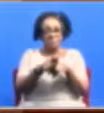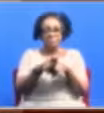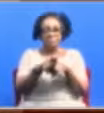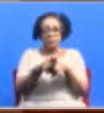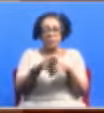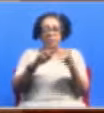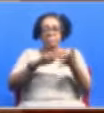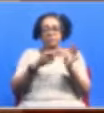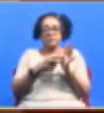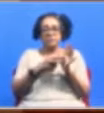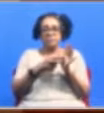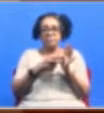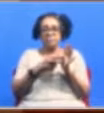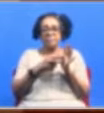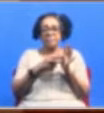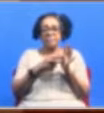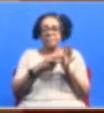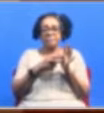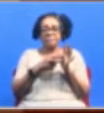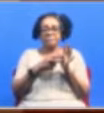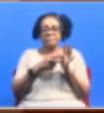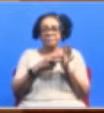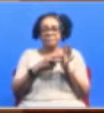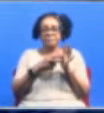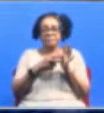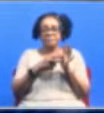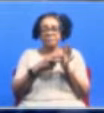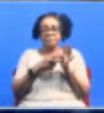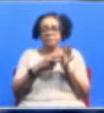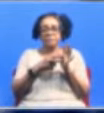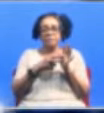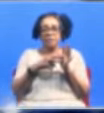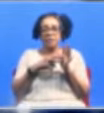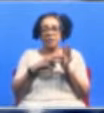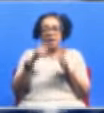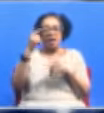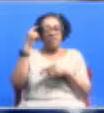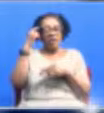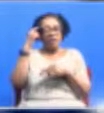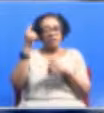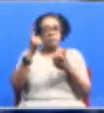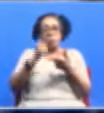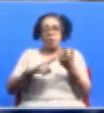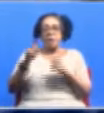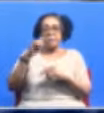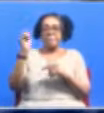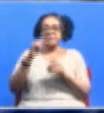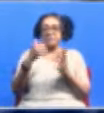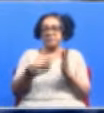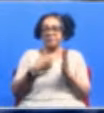through constant litigation? I think what the president has is,